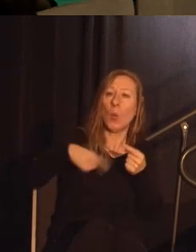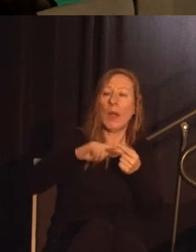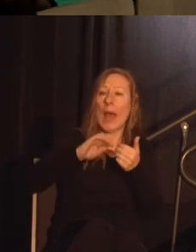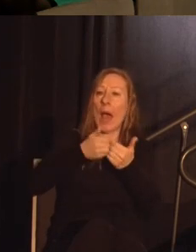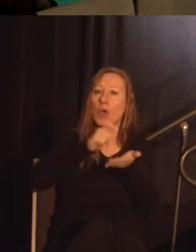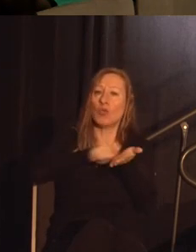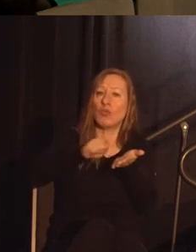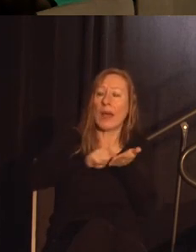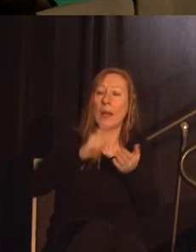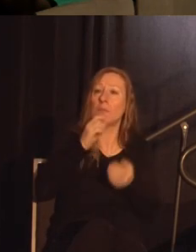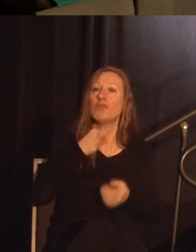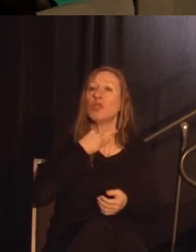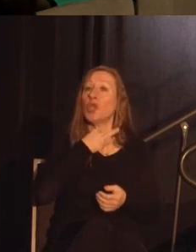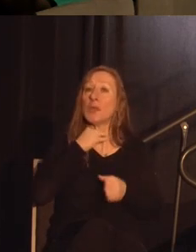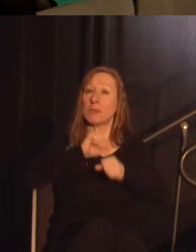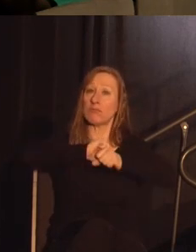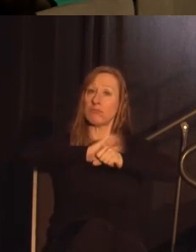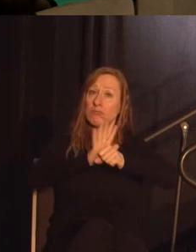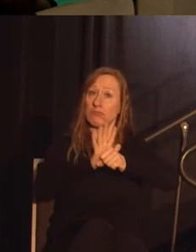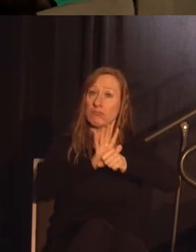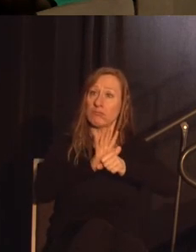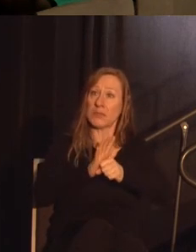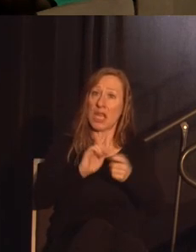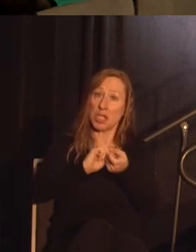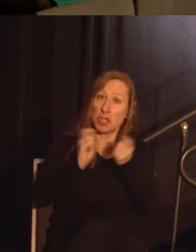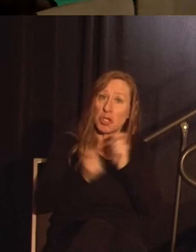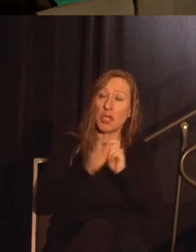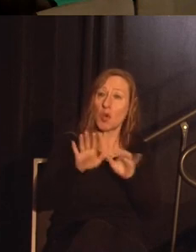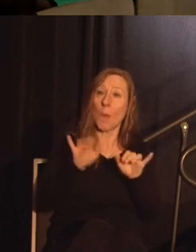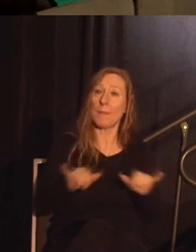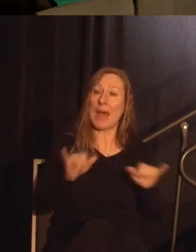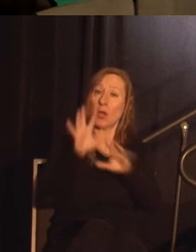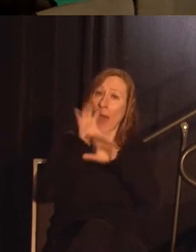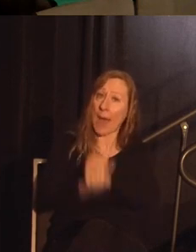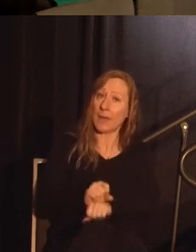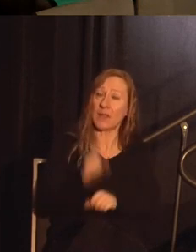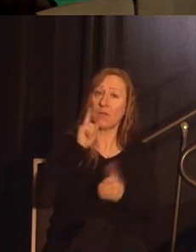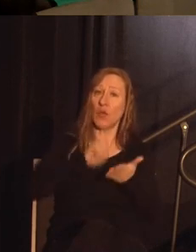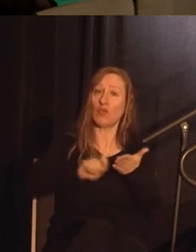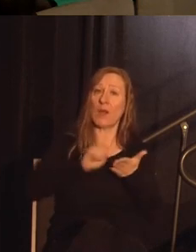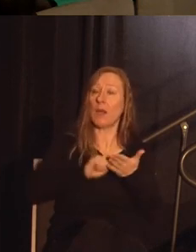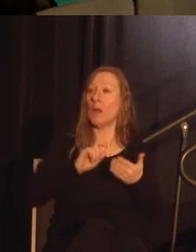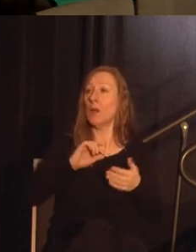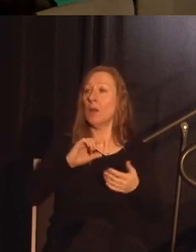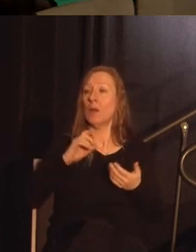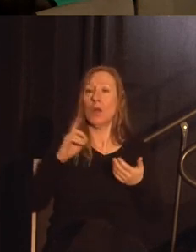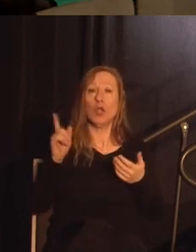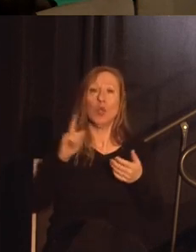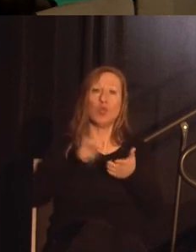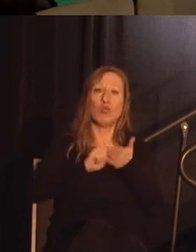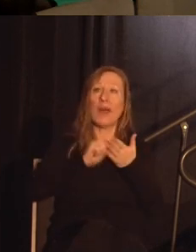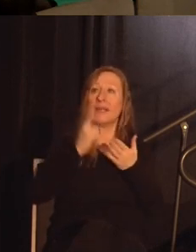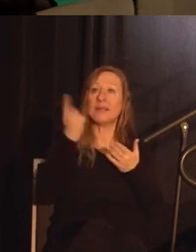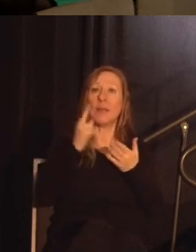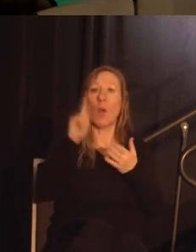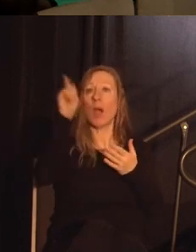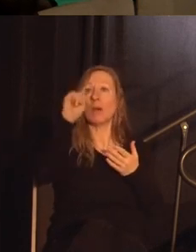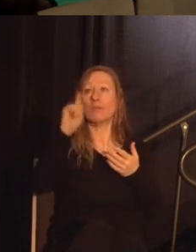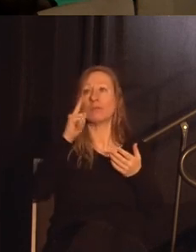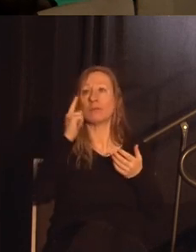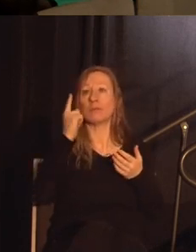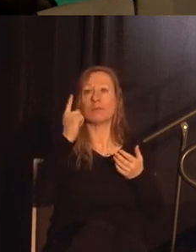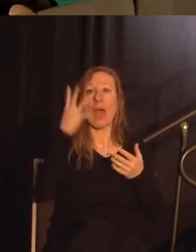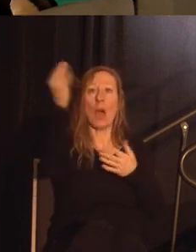pandemic changed sort of your patterns and habits of writing. You know, like what is your setup? Do you write out in the world? Do you write at home? Do you have favorite